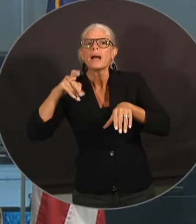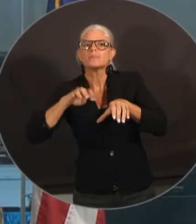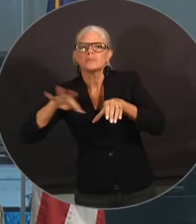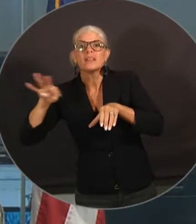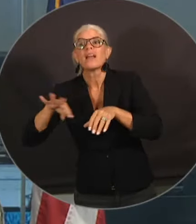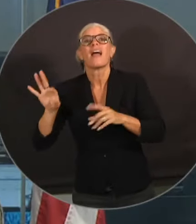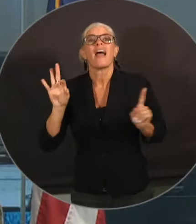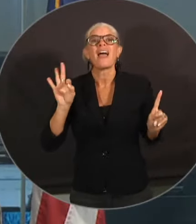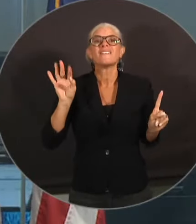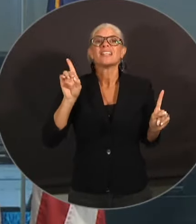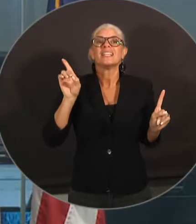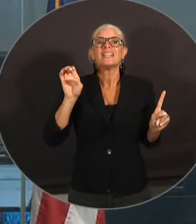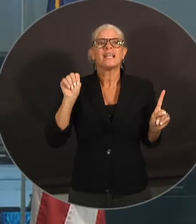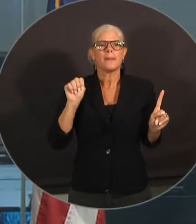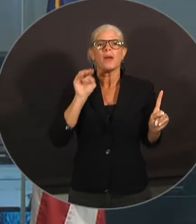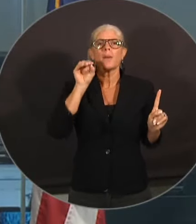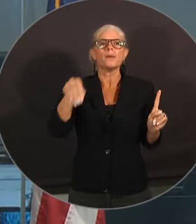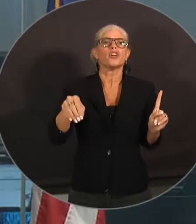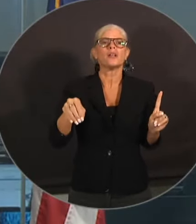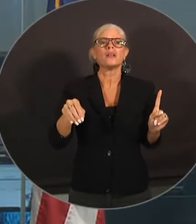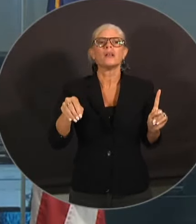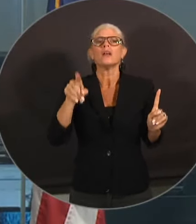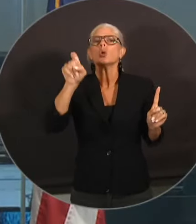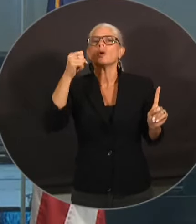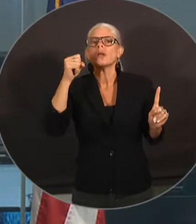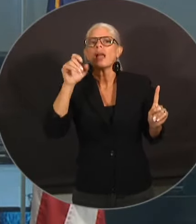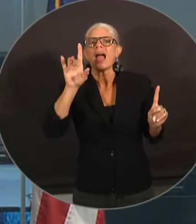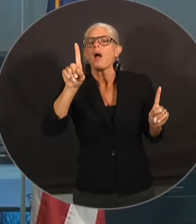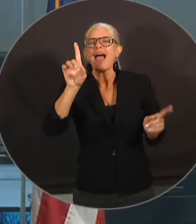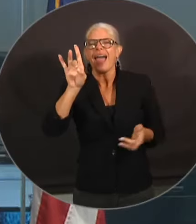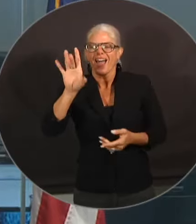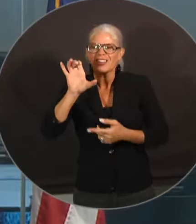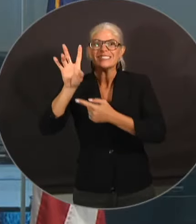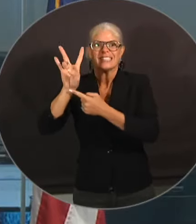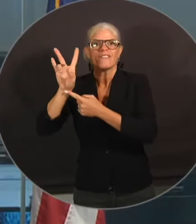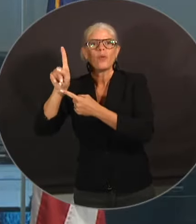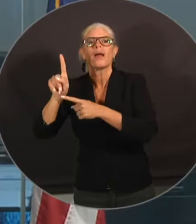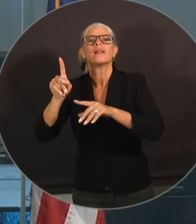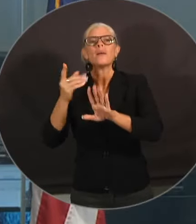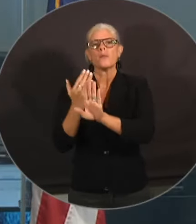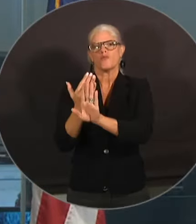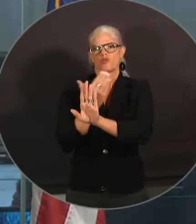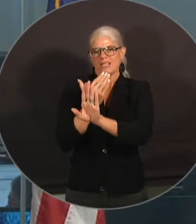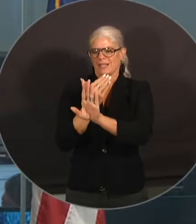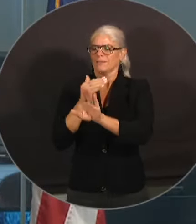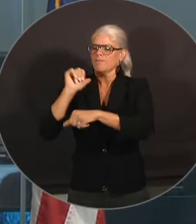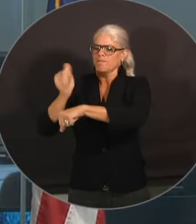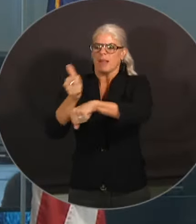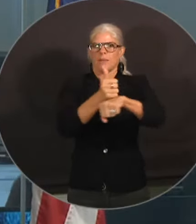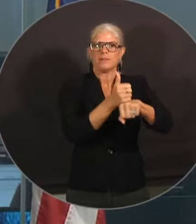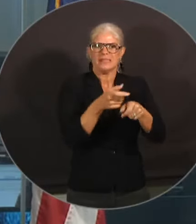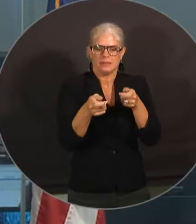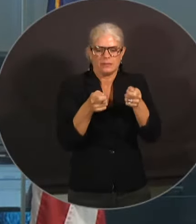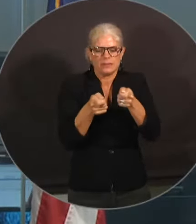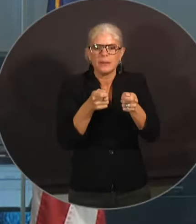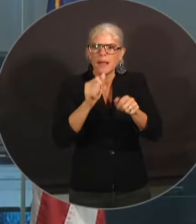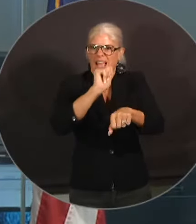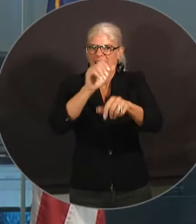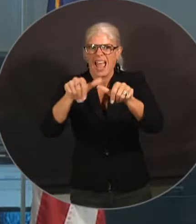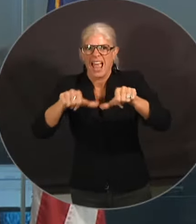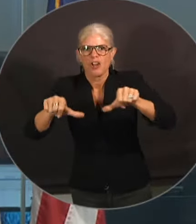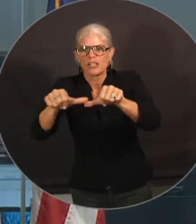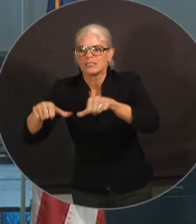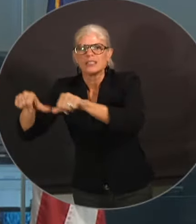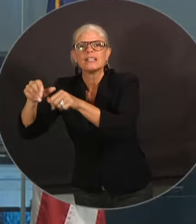pre-authorized 871 disaster debris management sites for the counties included in our executive order so that they can